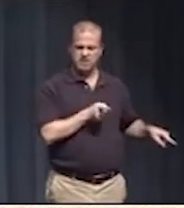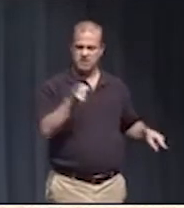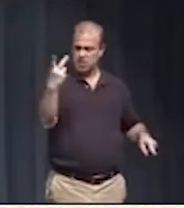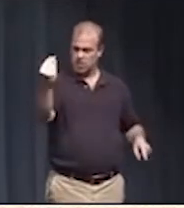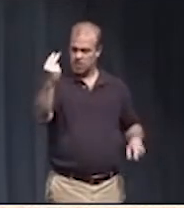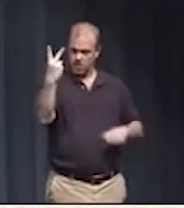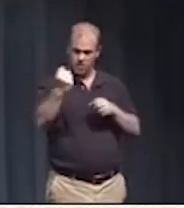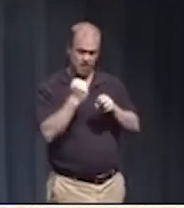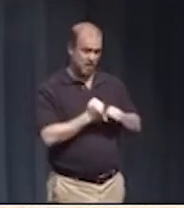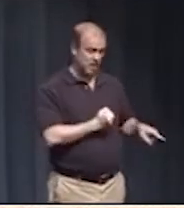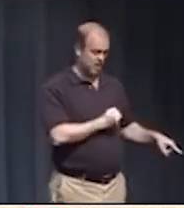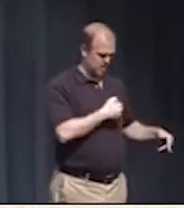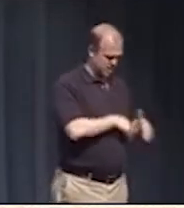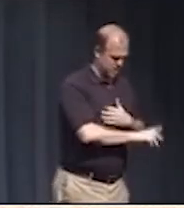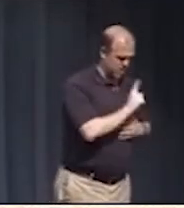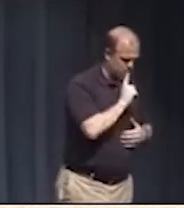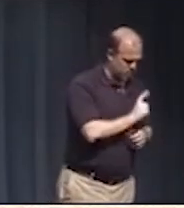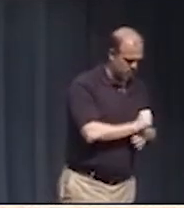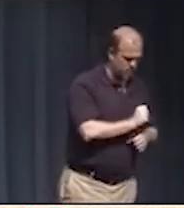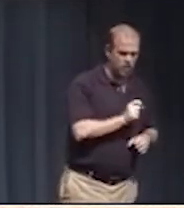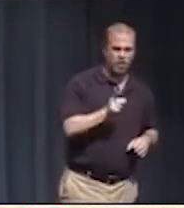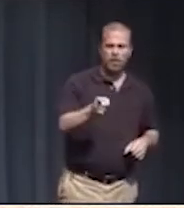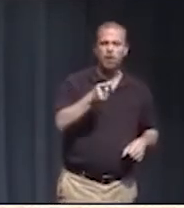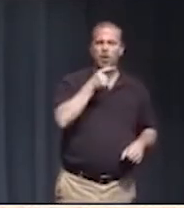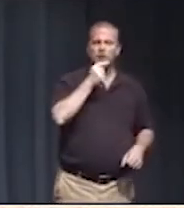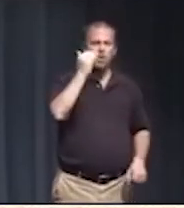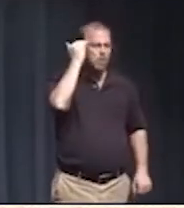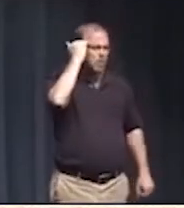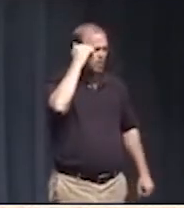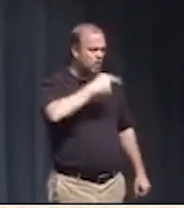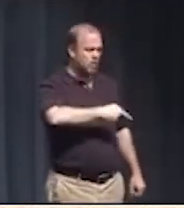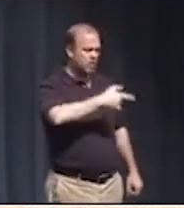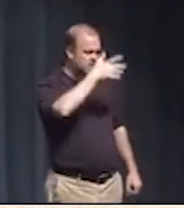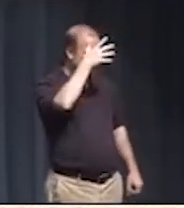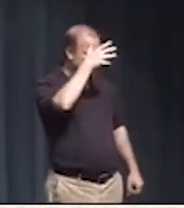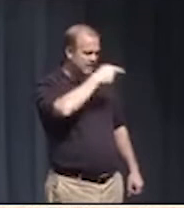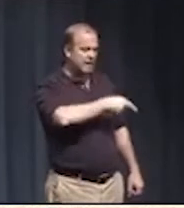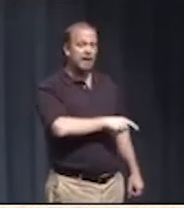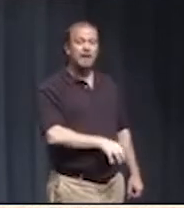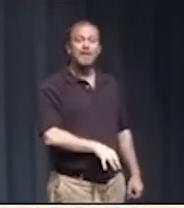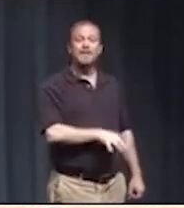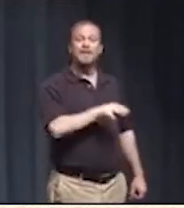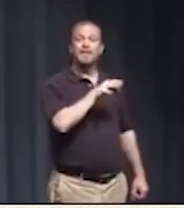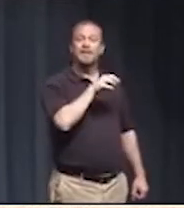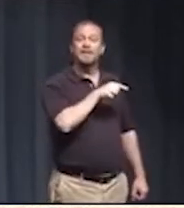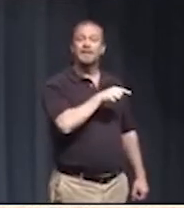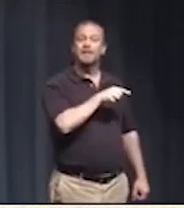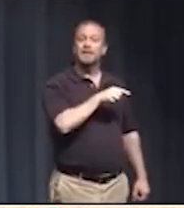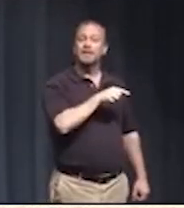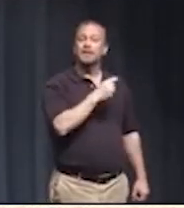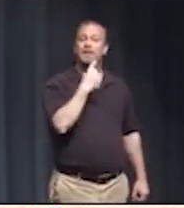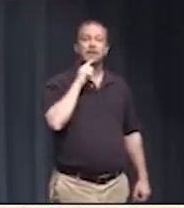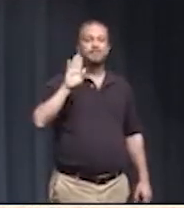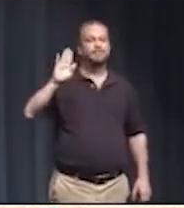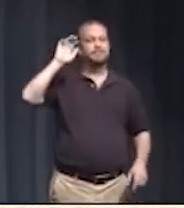His question to her was, "Who's dad?" And it turned out, she claimed it was his